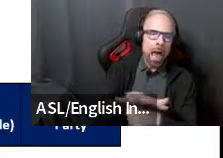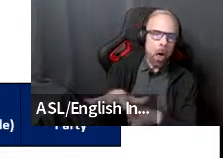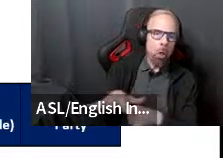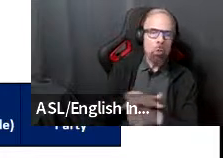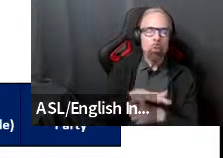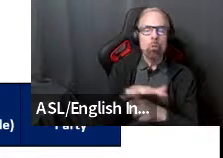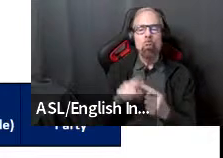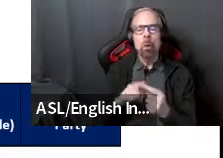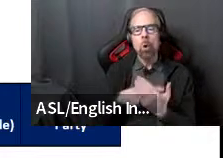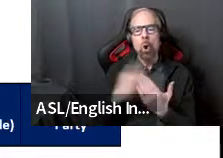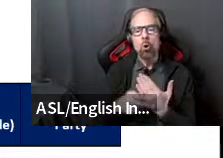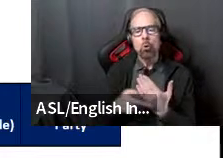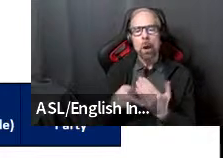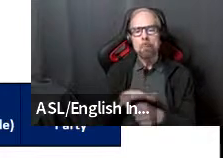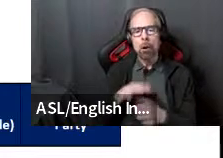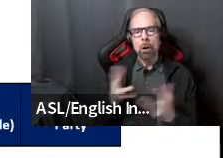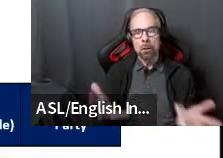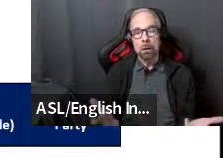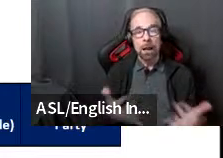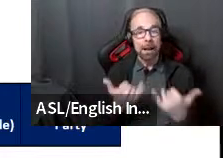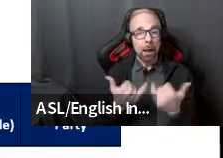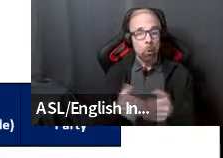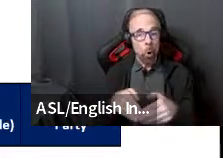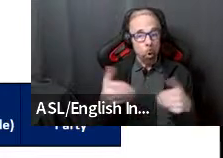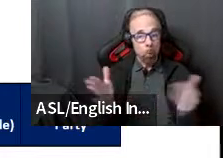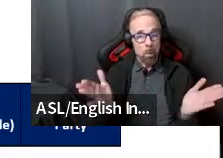with that, I will open it up for discussion.